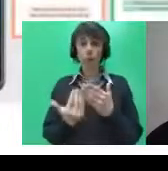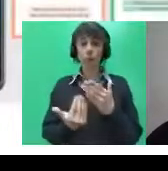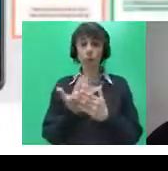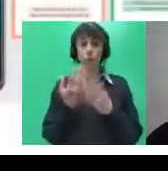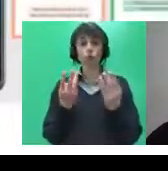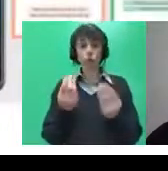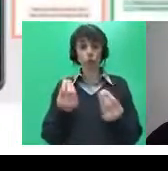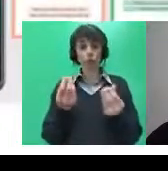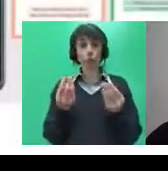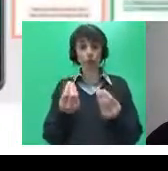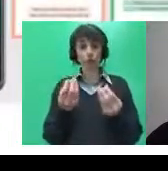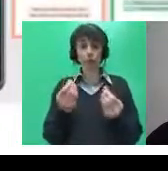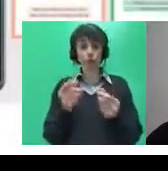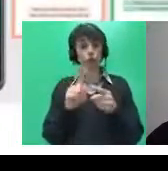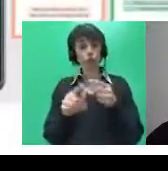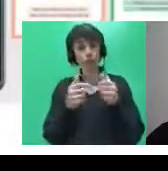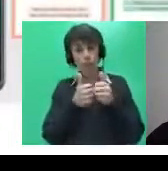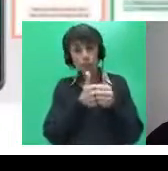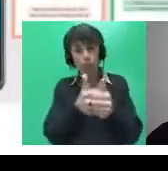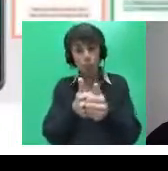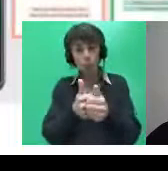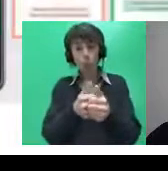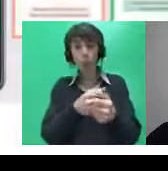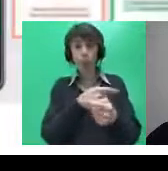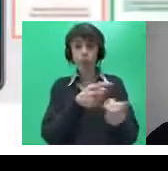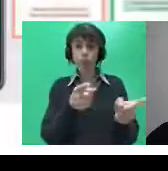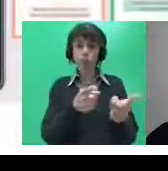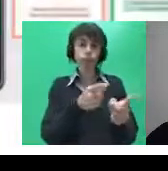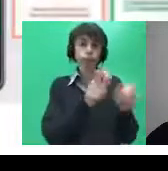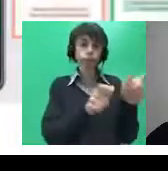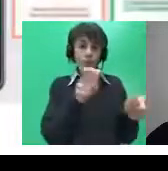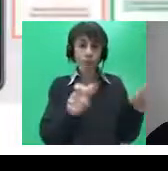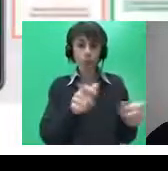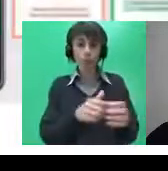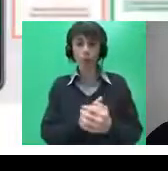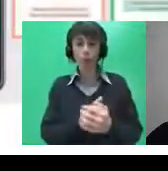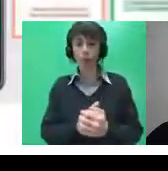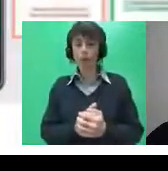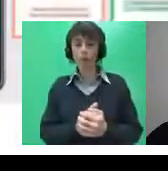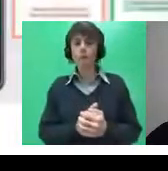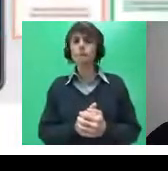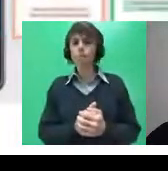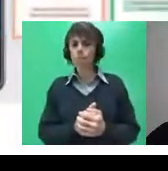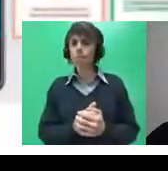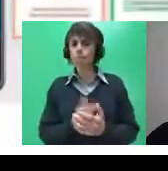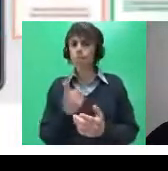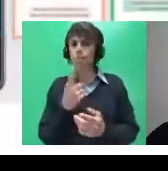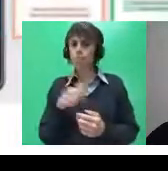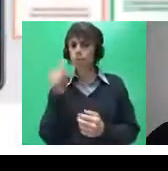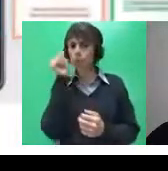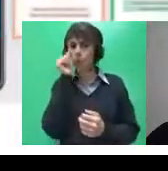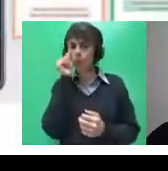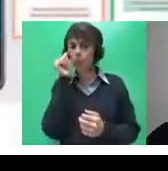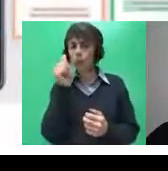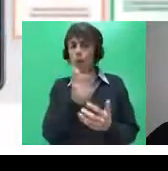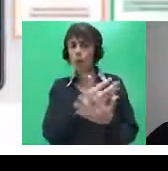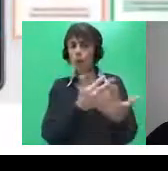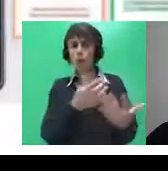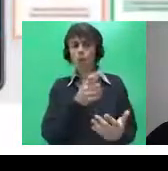resources to help support people during this time. We were very aware that there was a large proportion of people who were not